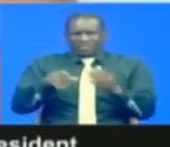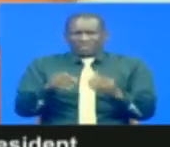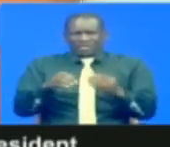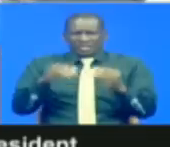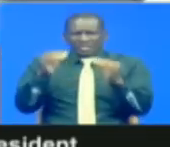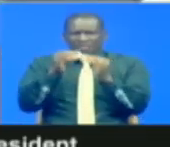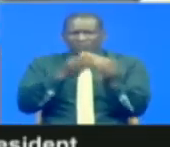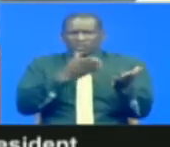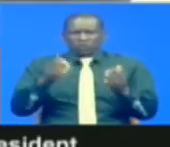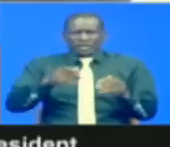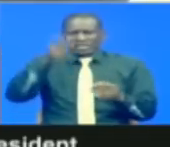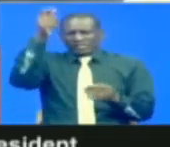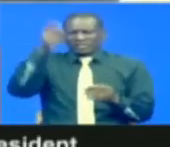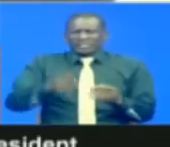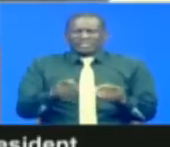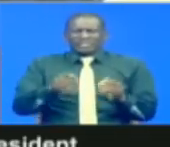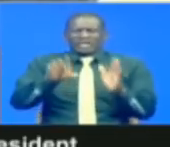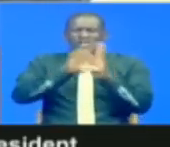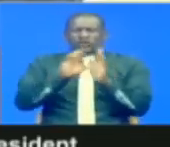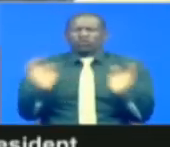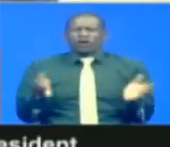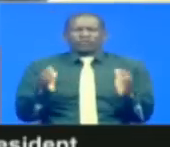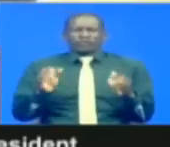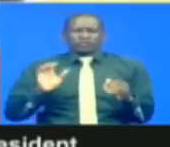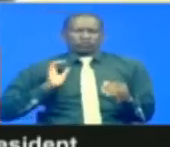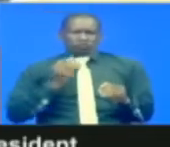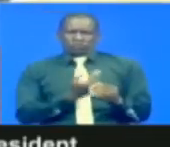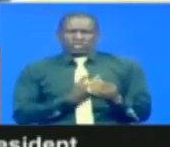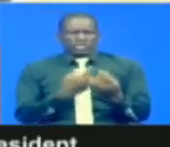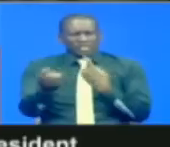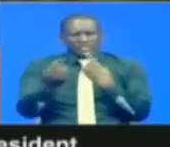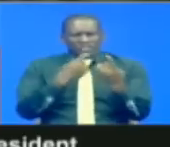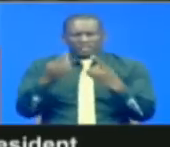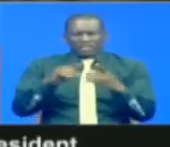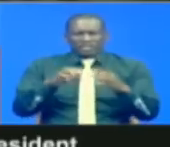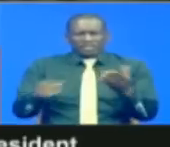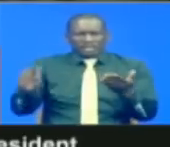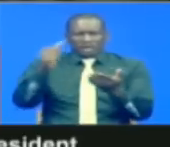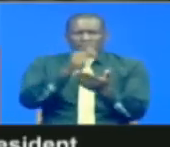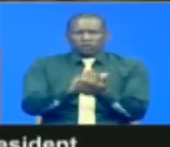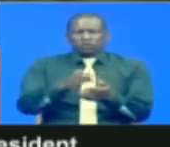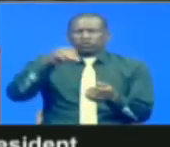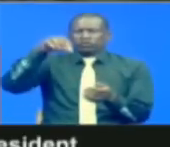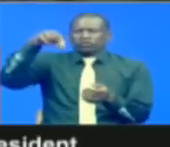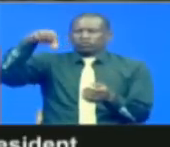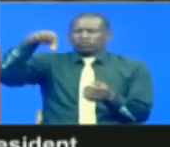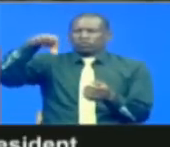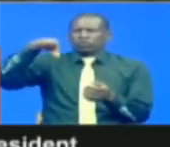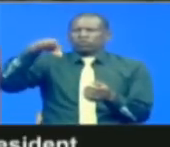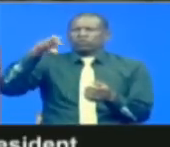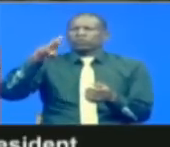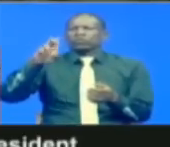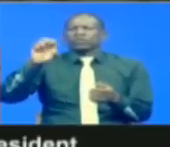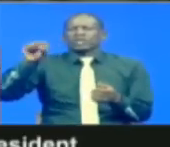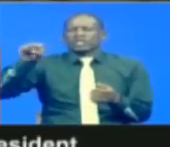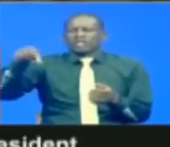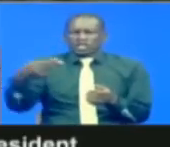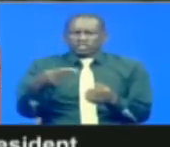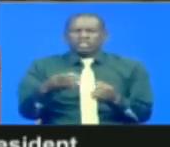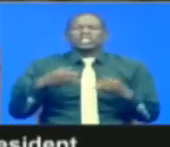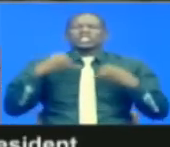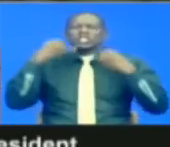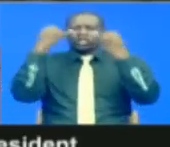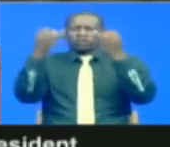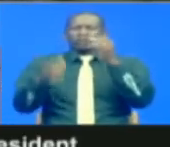Affairs Committee discussed the appointment of Khawar Quraish. Record of proceedings before the committee, the information that